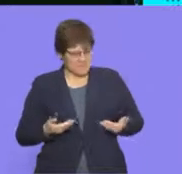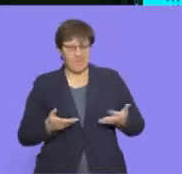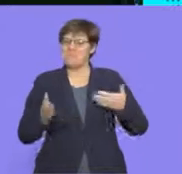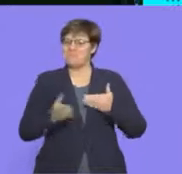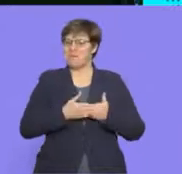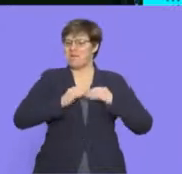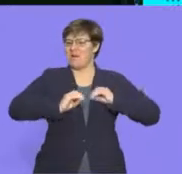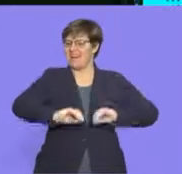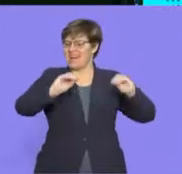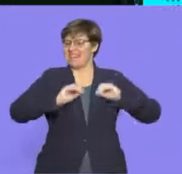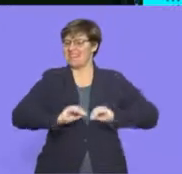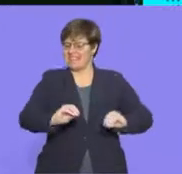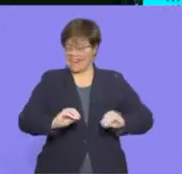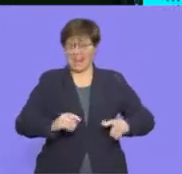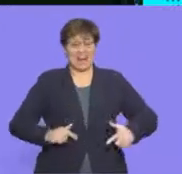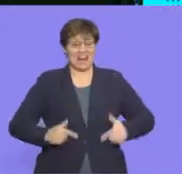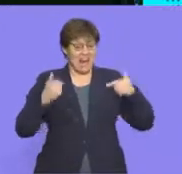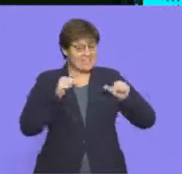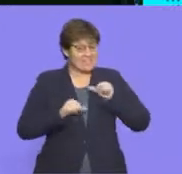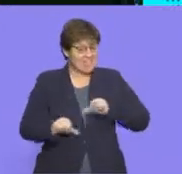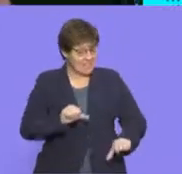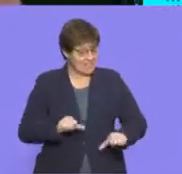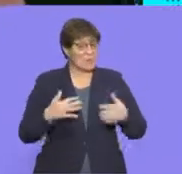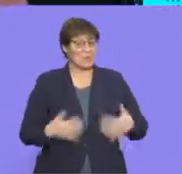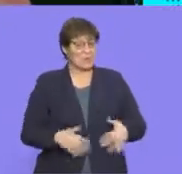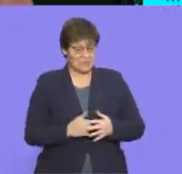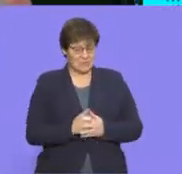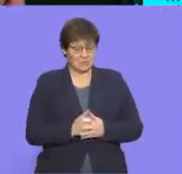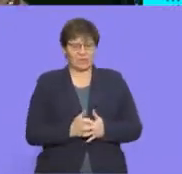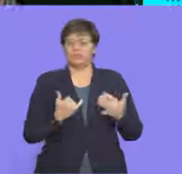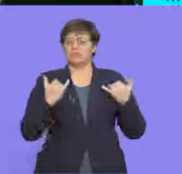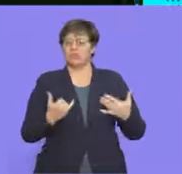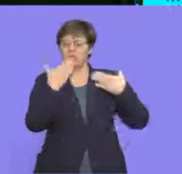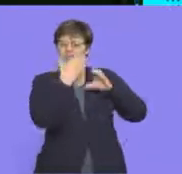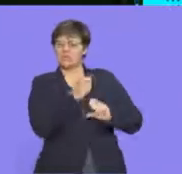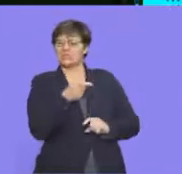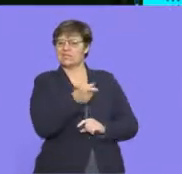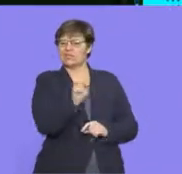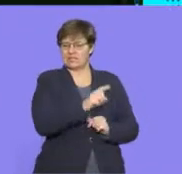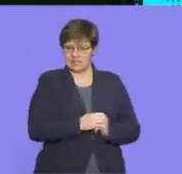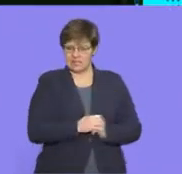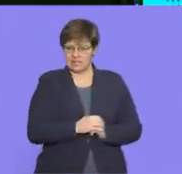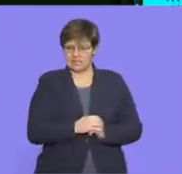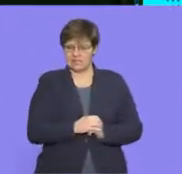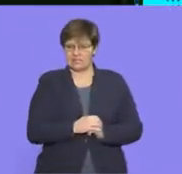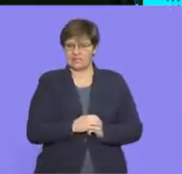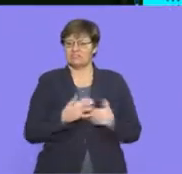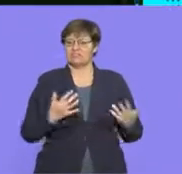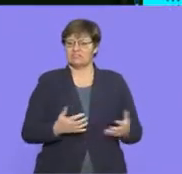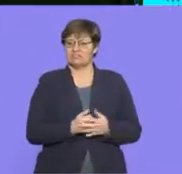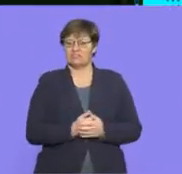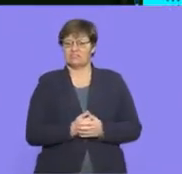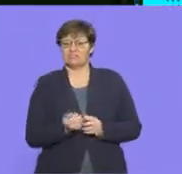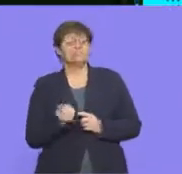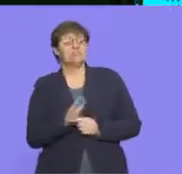Welcome, Life Sciences, to another exciting life science lesson. What do we have in store today? If I'd say it's all